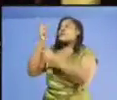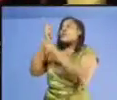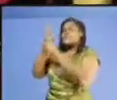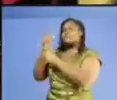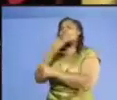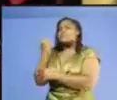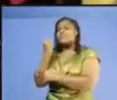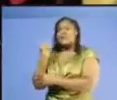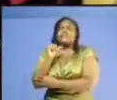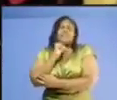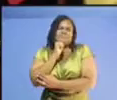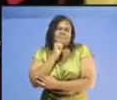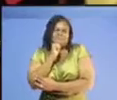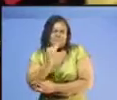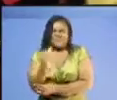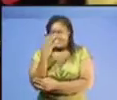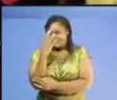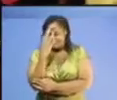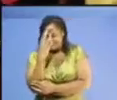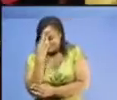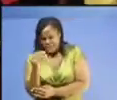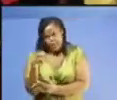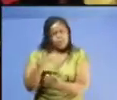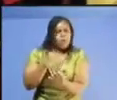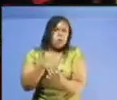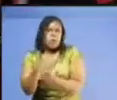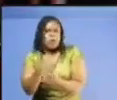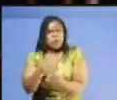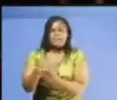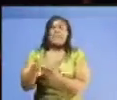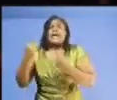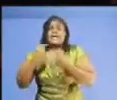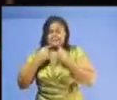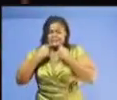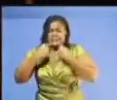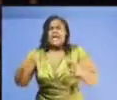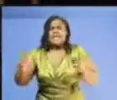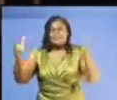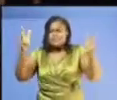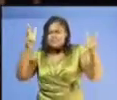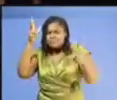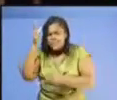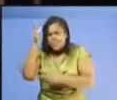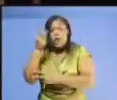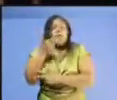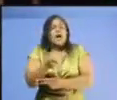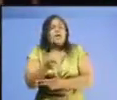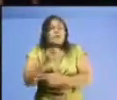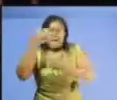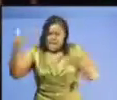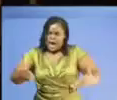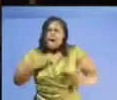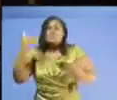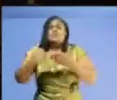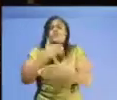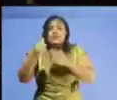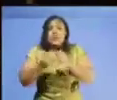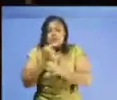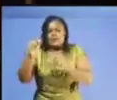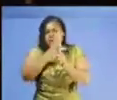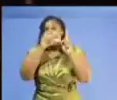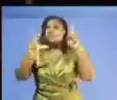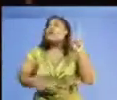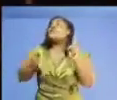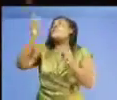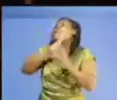Israel shall neither slumber nor sleep. I'll tell the devil, Happy New Year, for the Lord